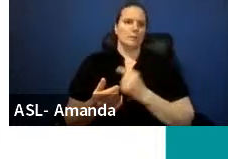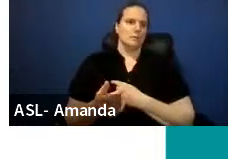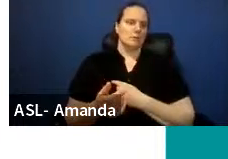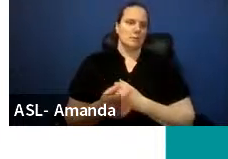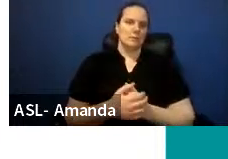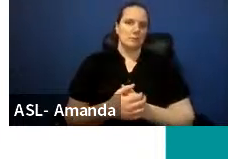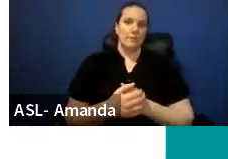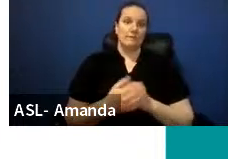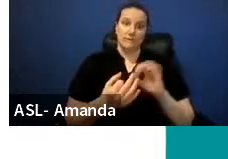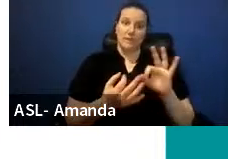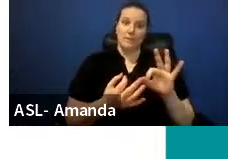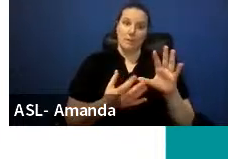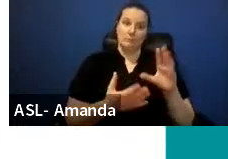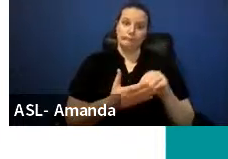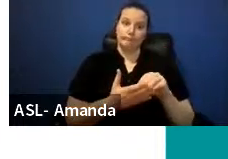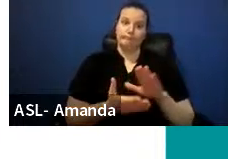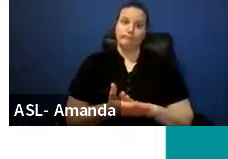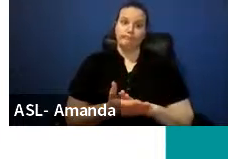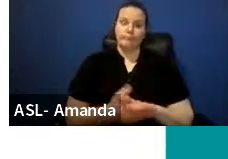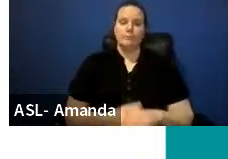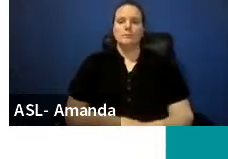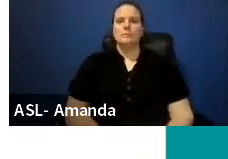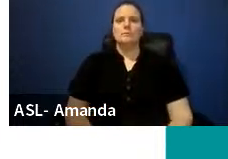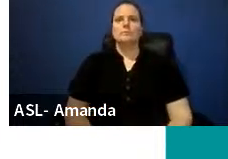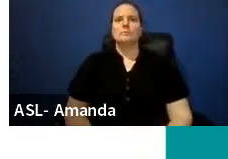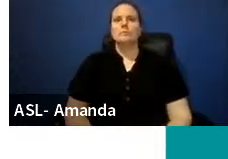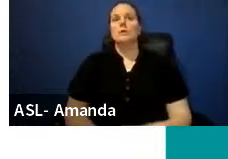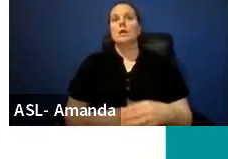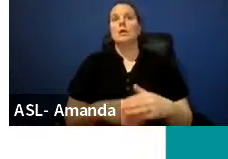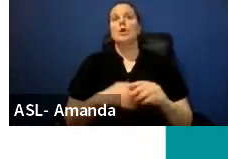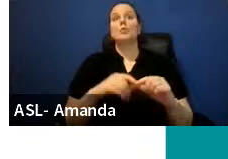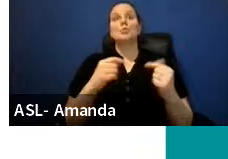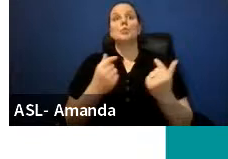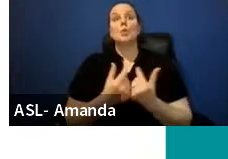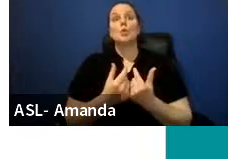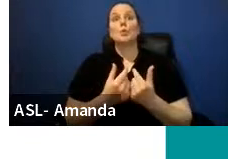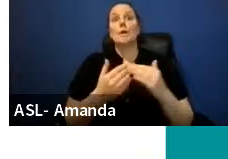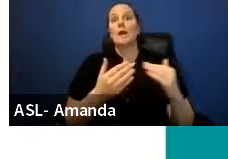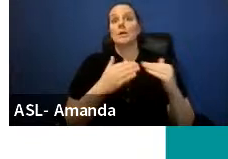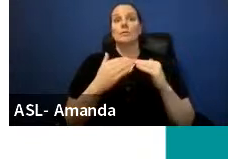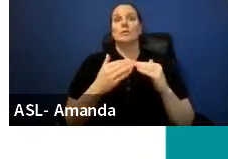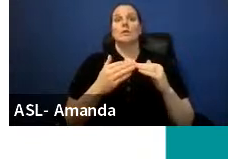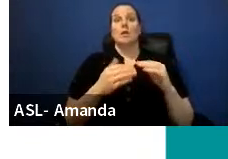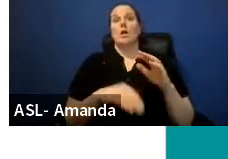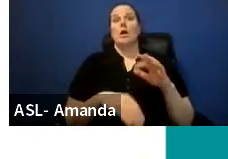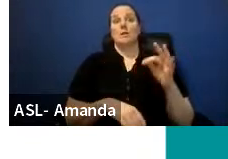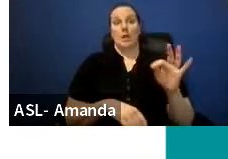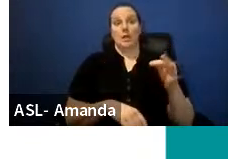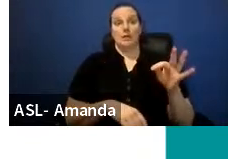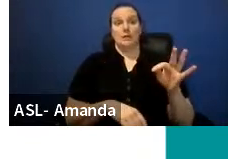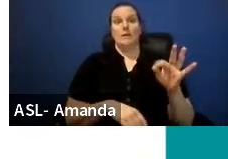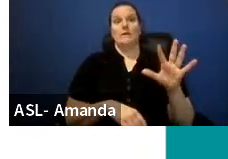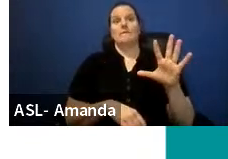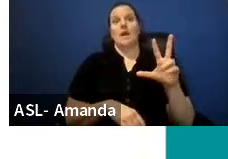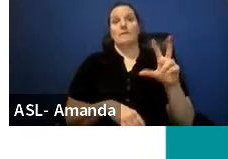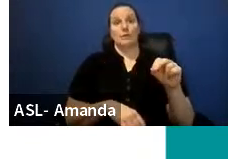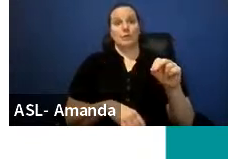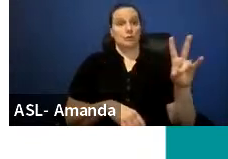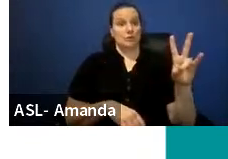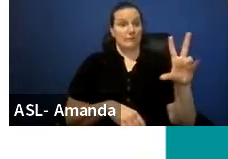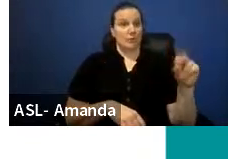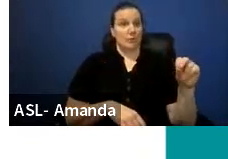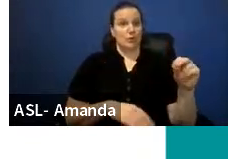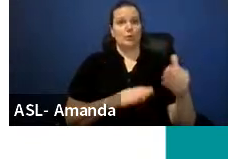that we get your feedback. Upcoming advisory groups, we have an equity advisory group meeting on the 19th from 5:30 to 7:30,